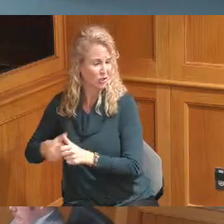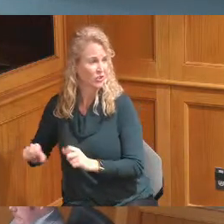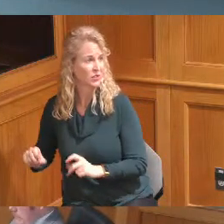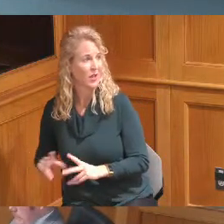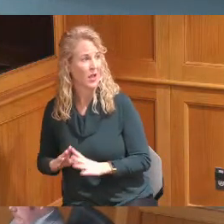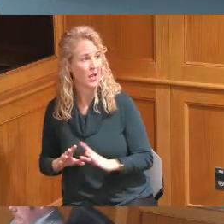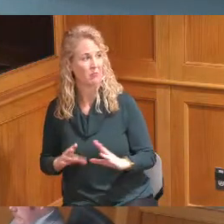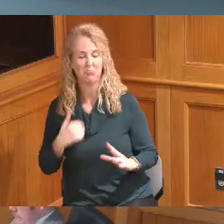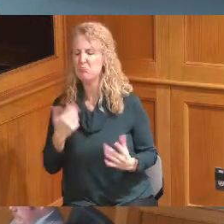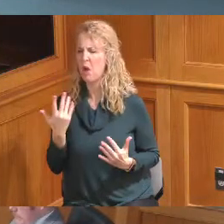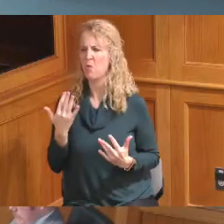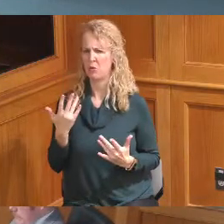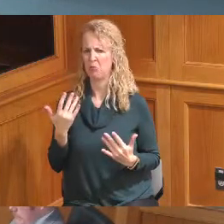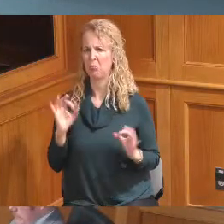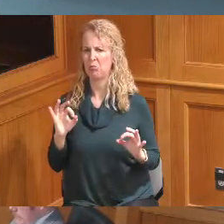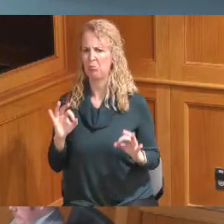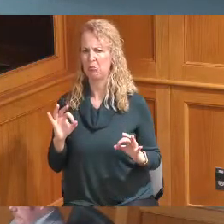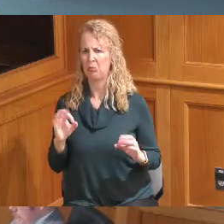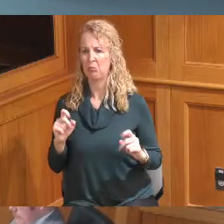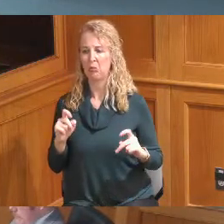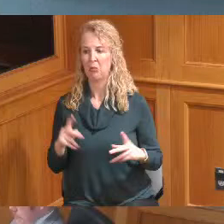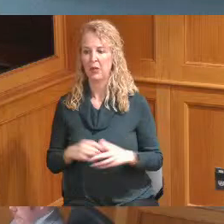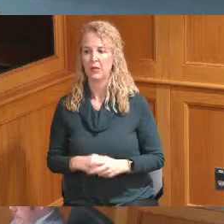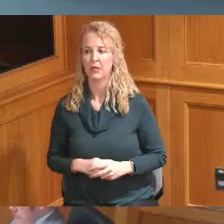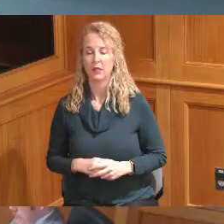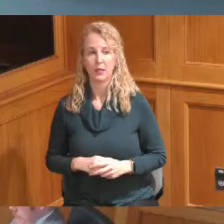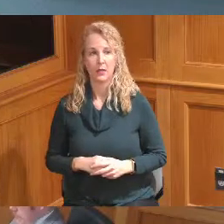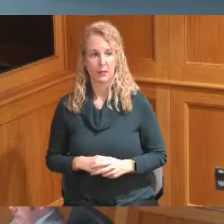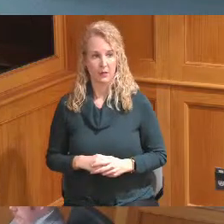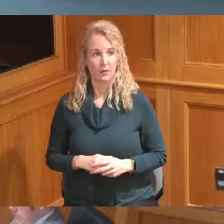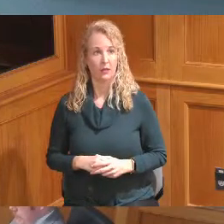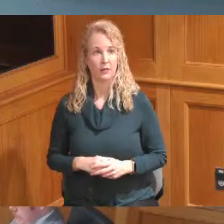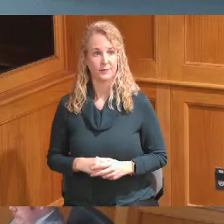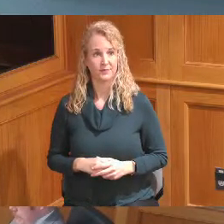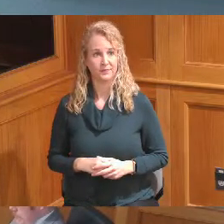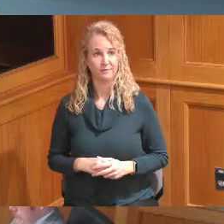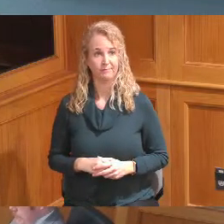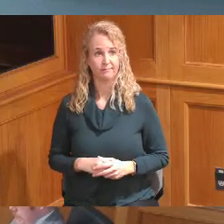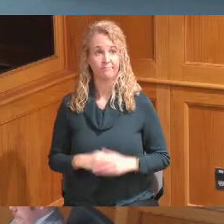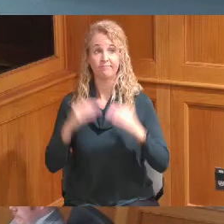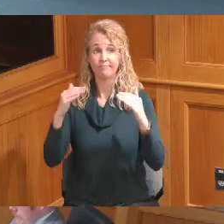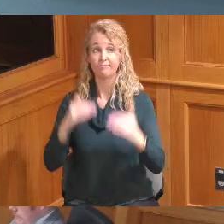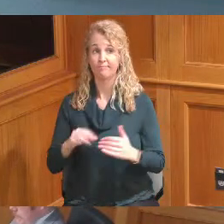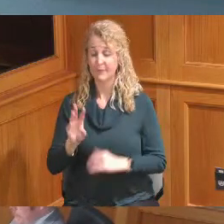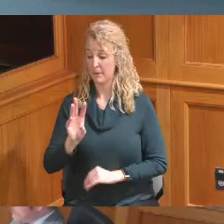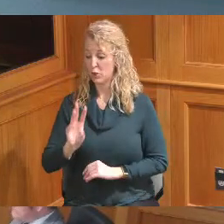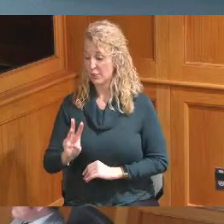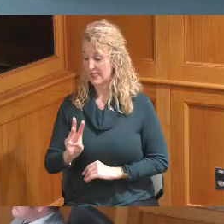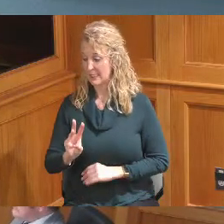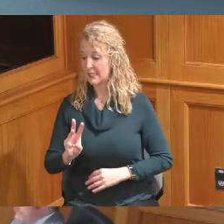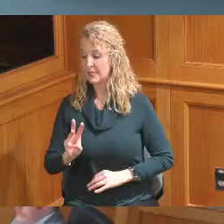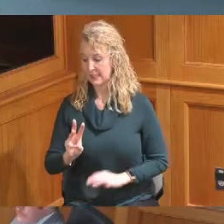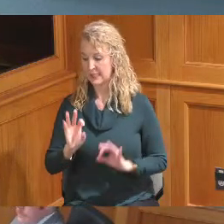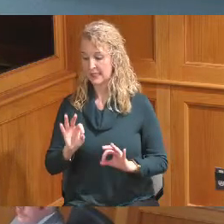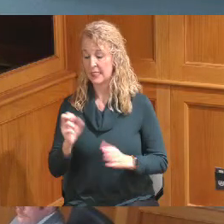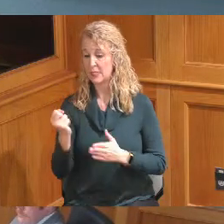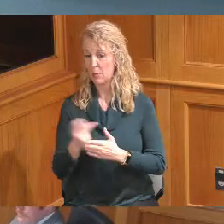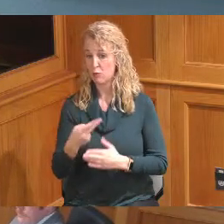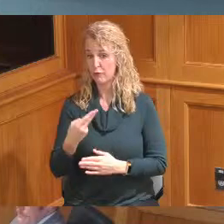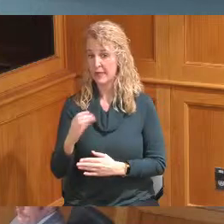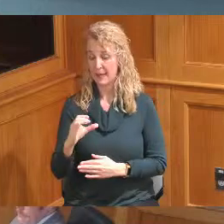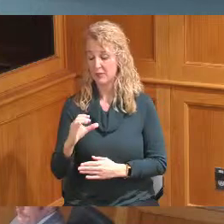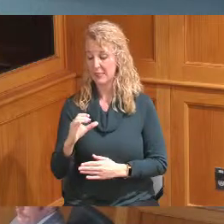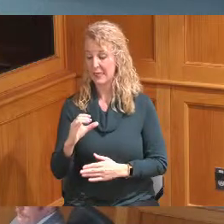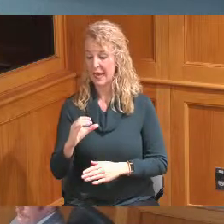President Driehaus? No, I'll wait. You want to wait? Okay, yeah, okay. So resolution number 6 was authorizing the county administrator